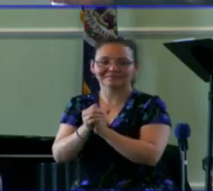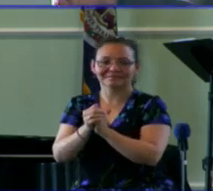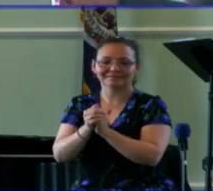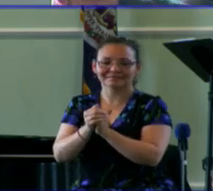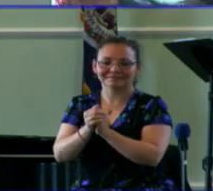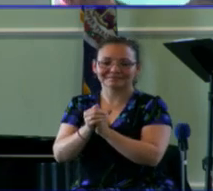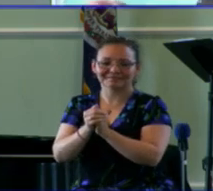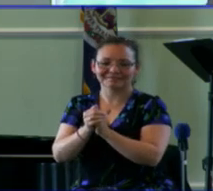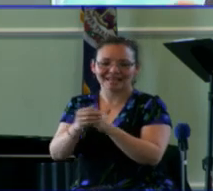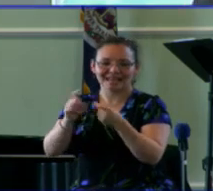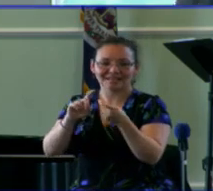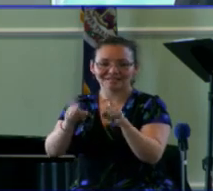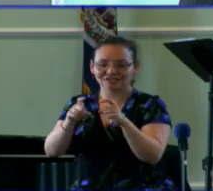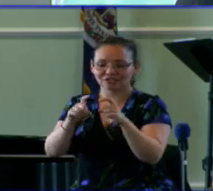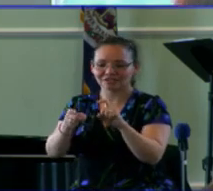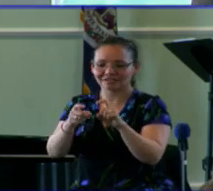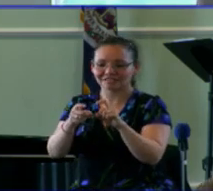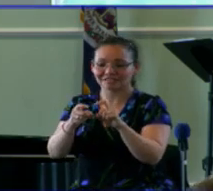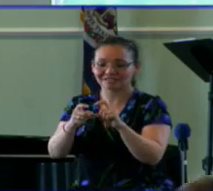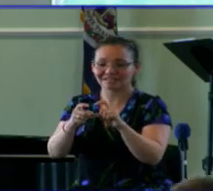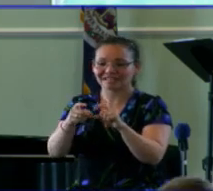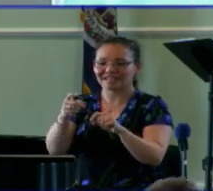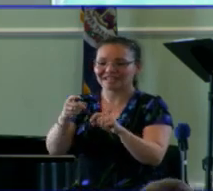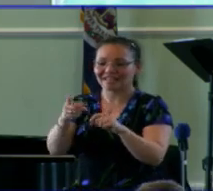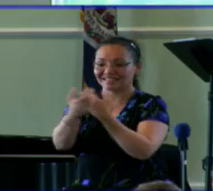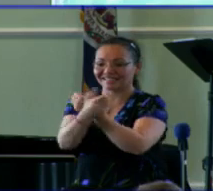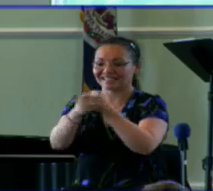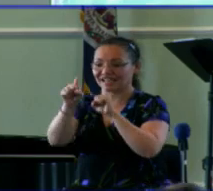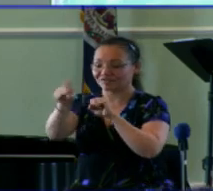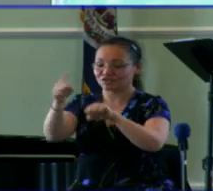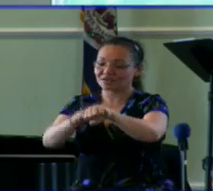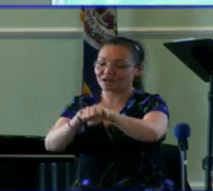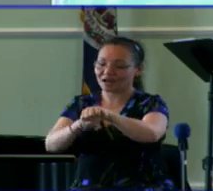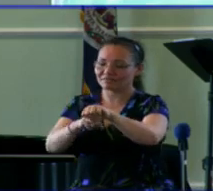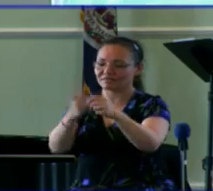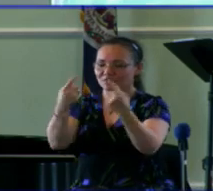faced with traffic again. You can save 1 minute if you go this way.